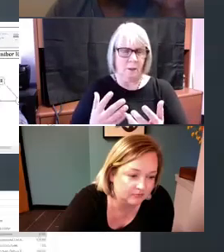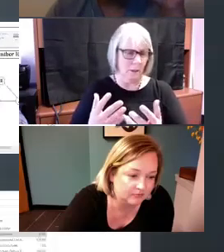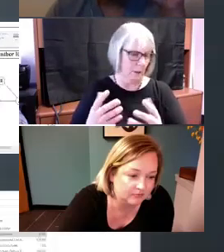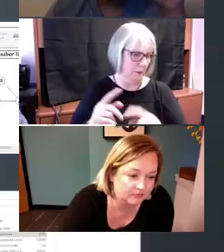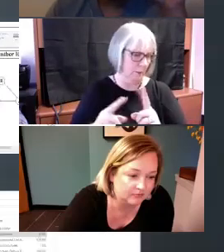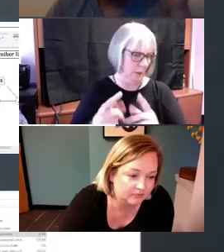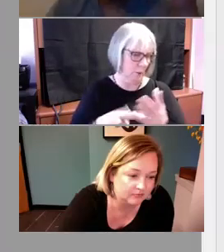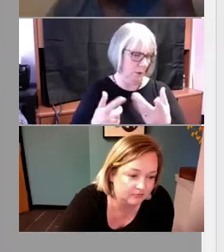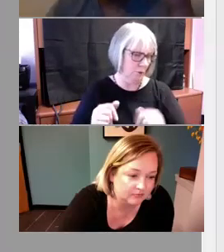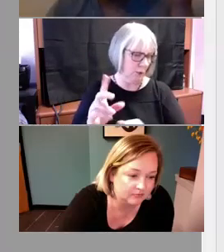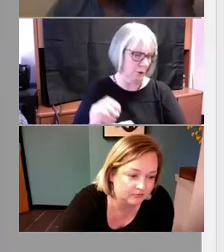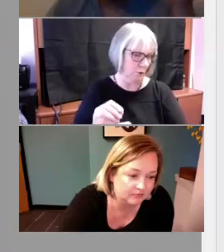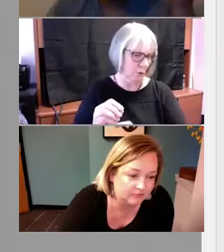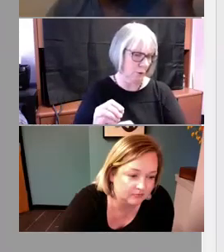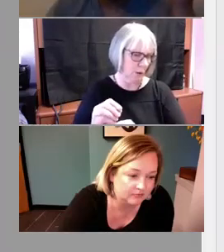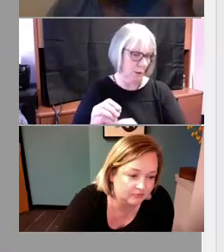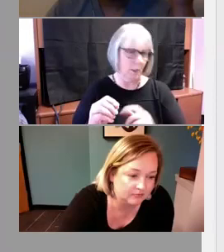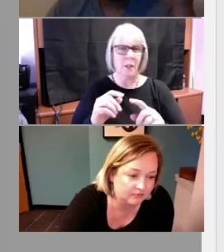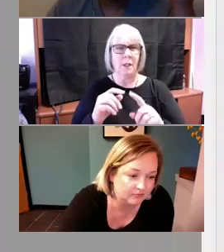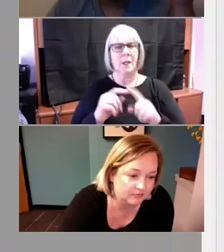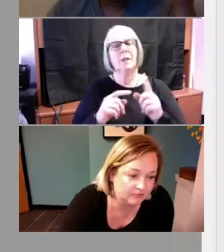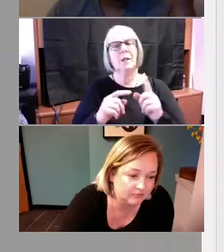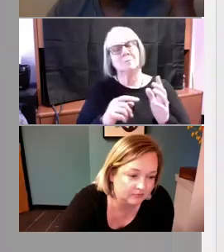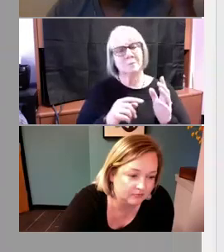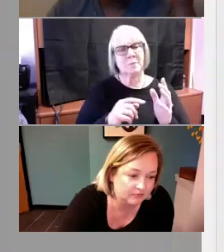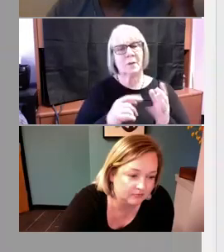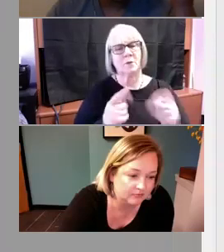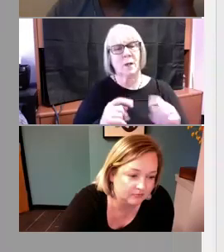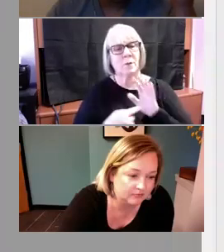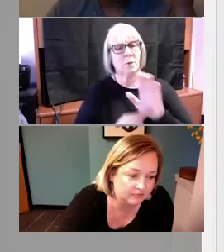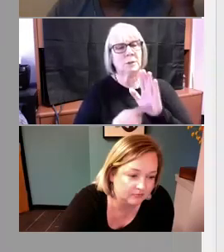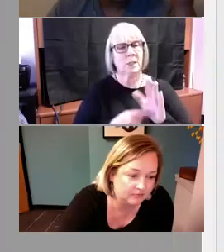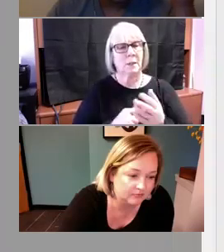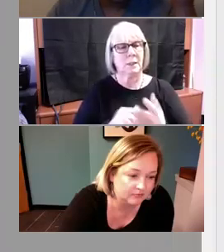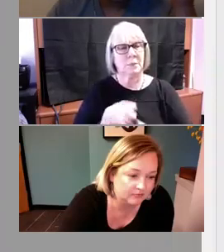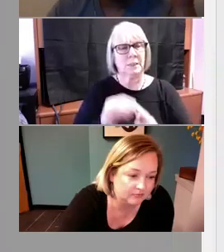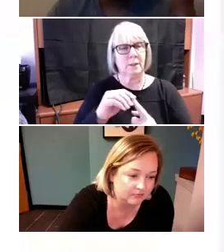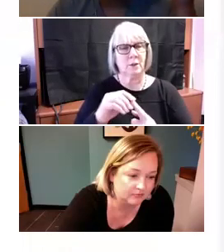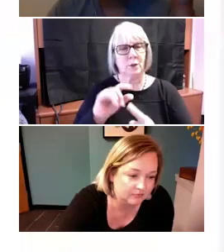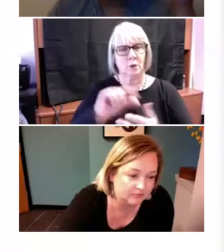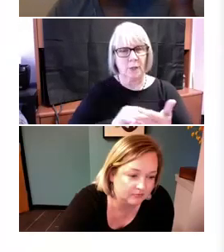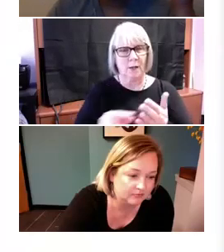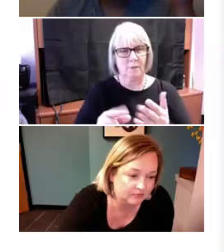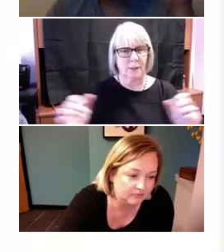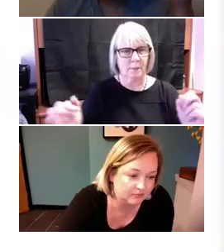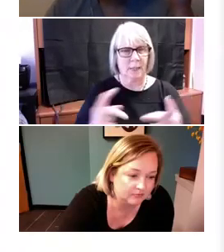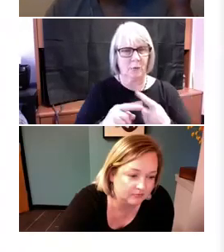trying to do is representing this particular graph, and Ekins, I'm going to come back to you in a second. Give me